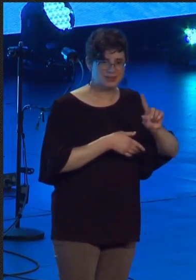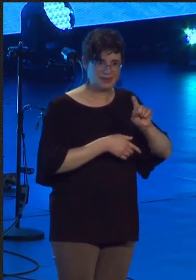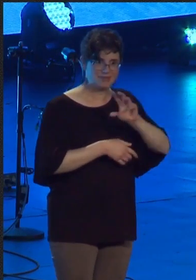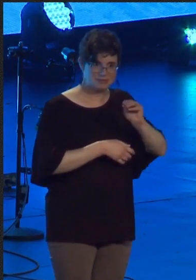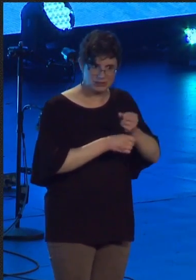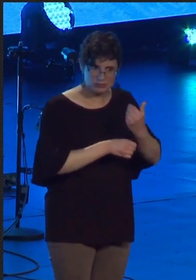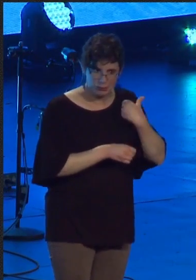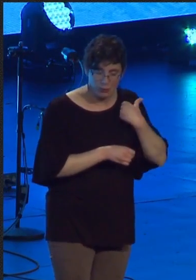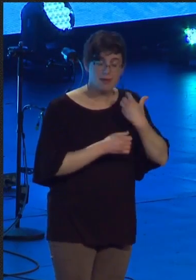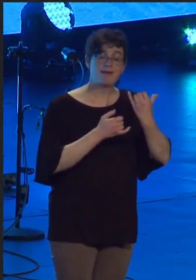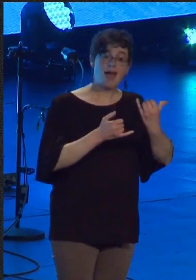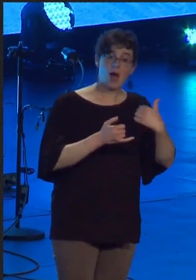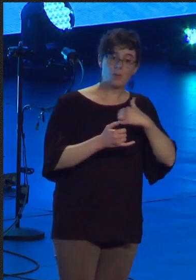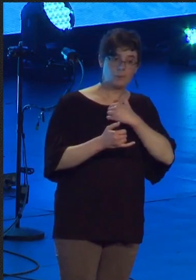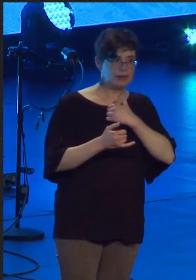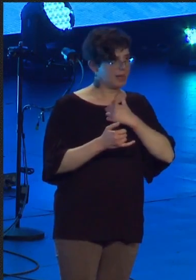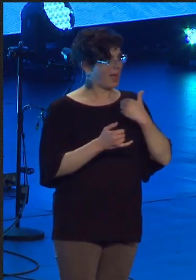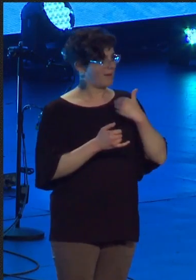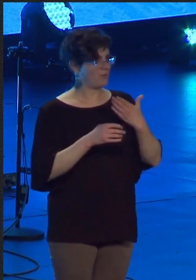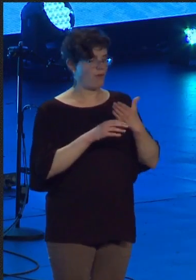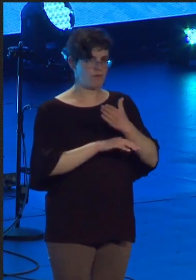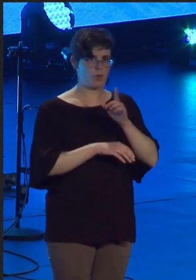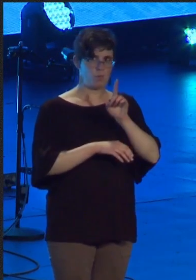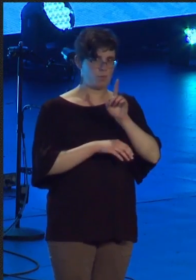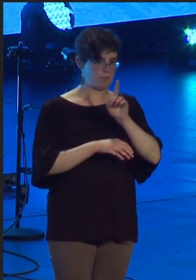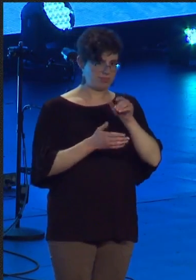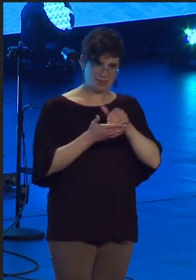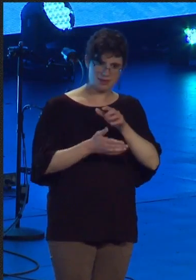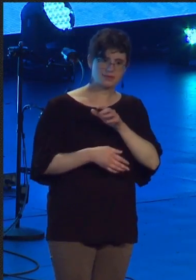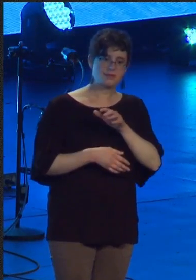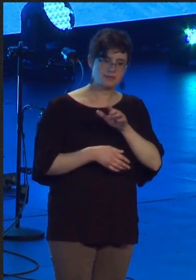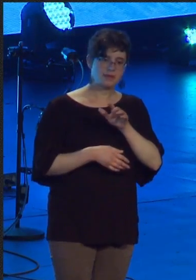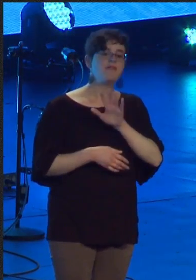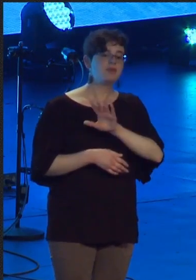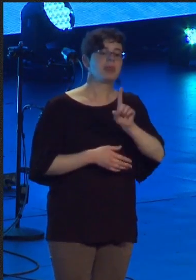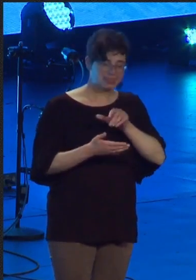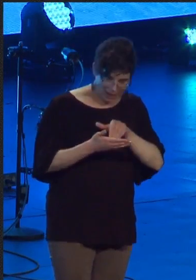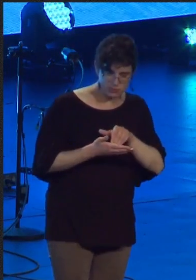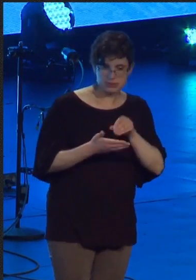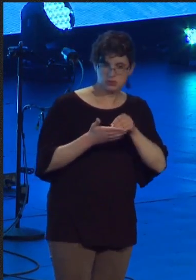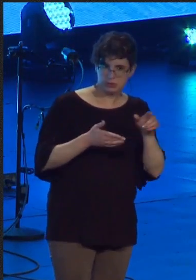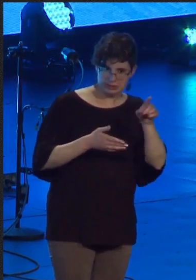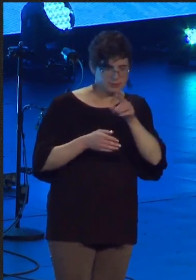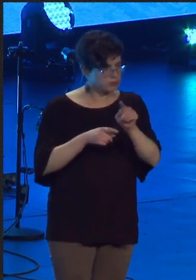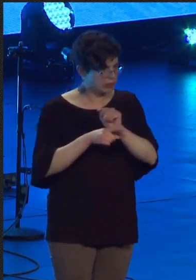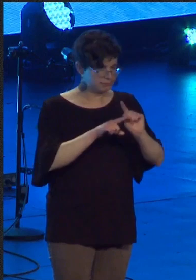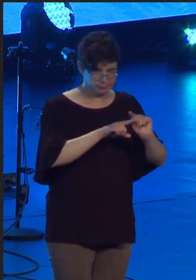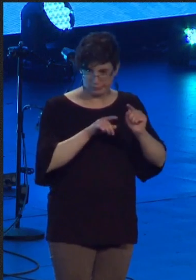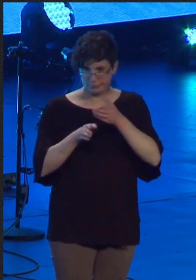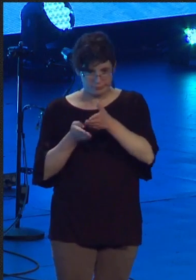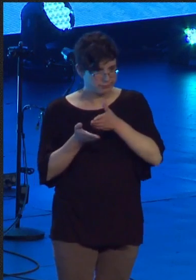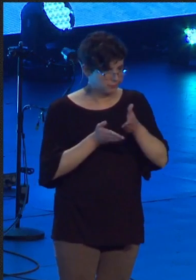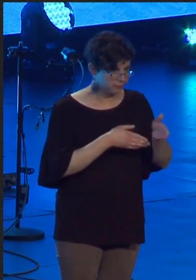ago. And now we have trained over 51,000 people to go out into the world to be part of Converge churches and other churches as well. I'm glad we figured